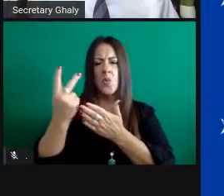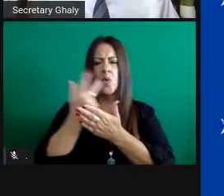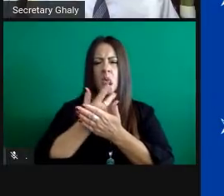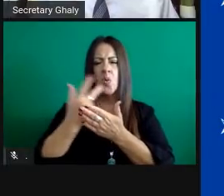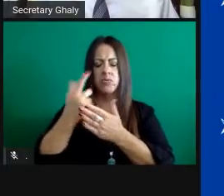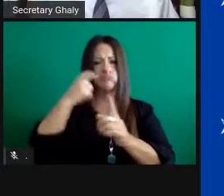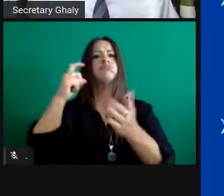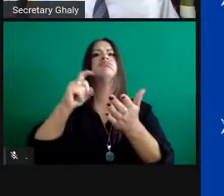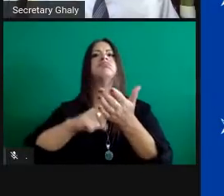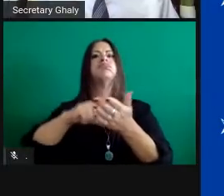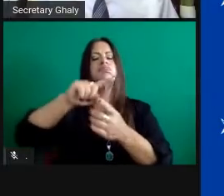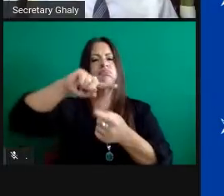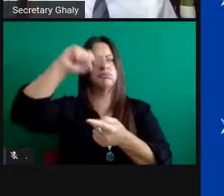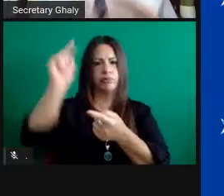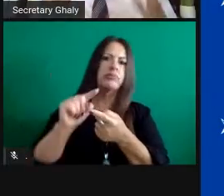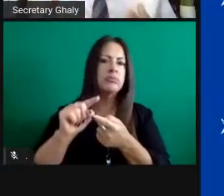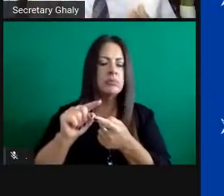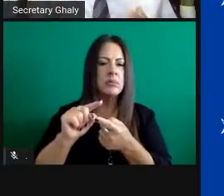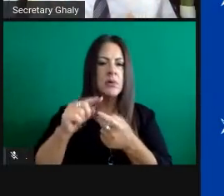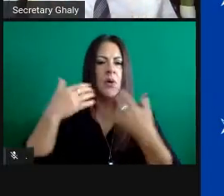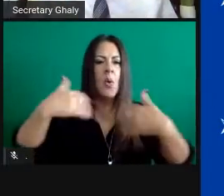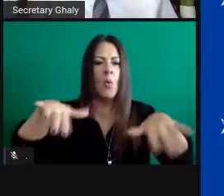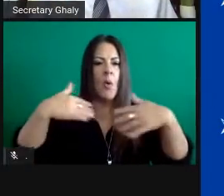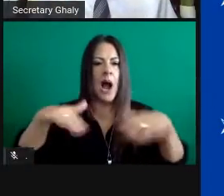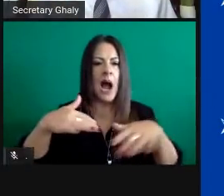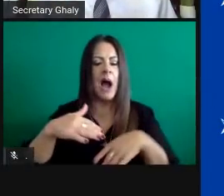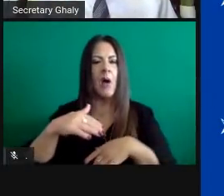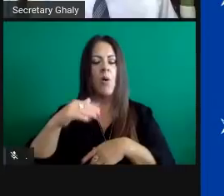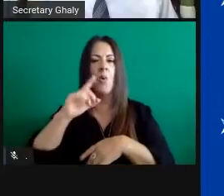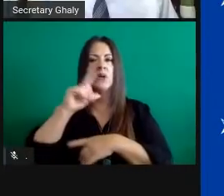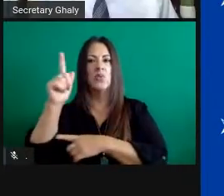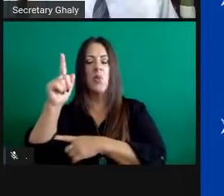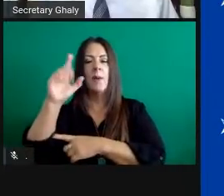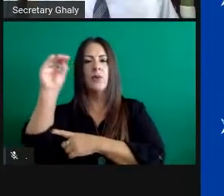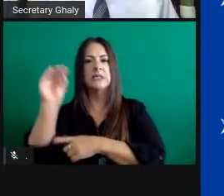8%, showing that if we do this